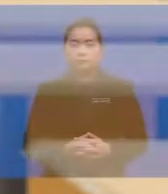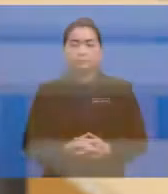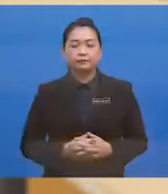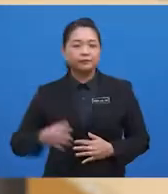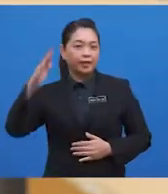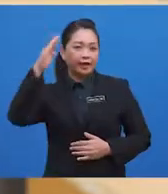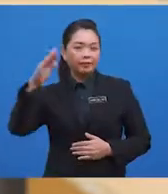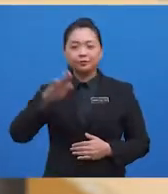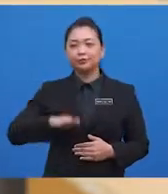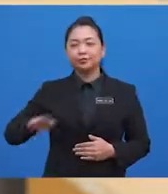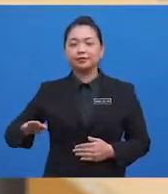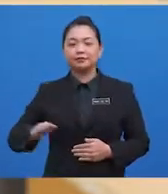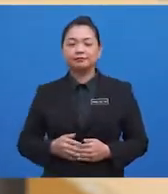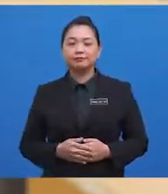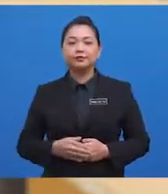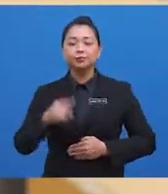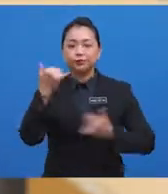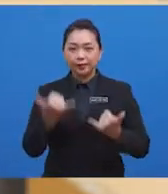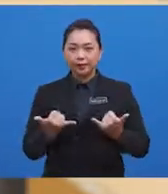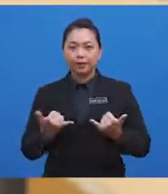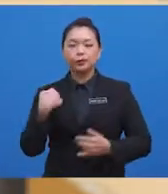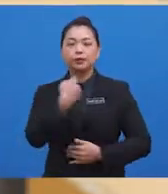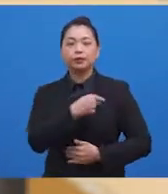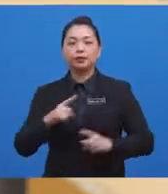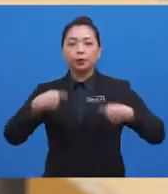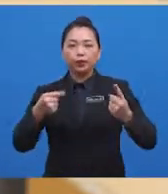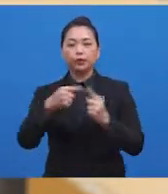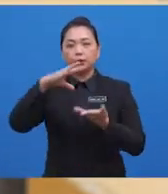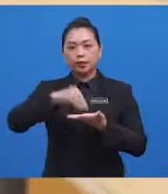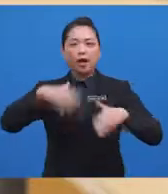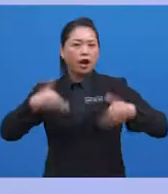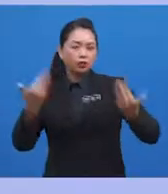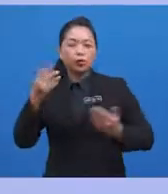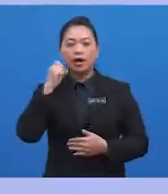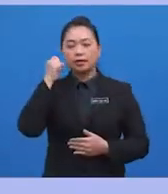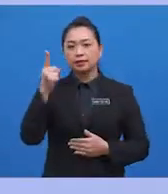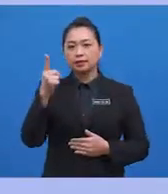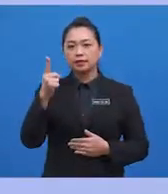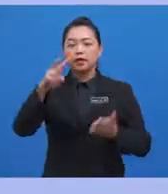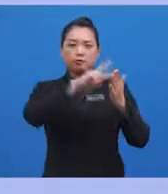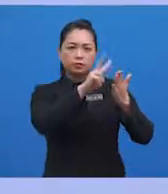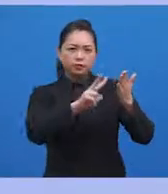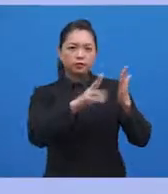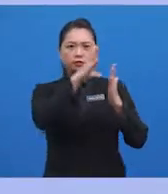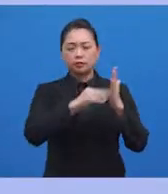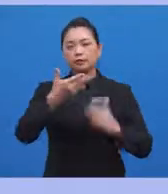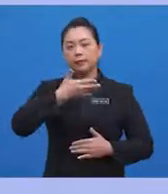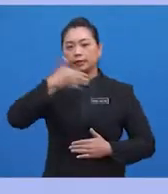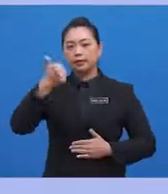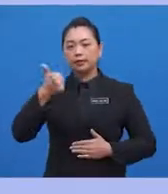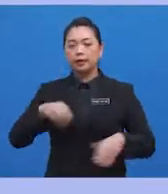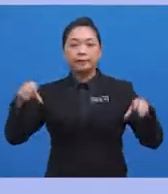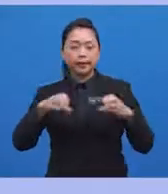Hello students, today we are going to learn how to understand a reading text better by making